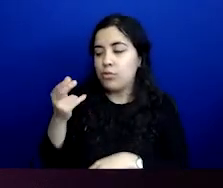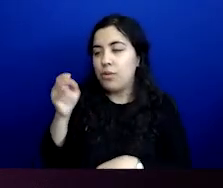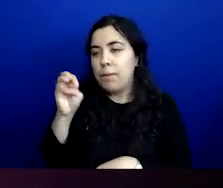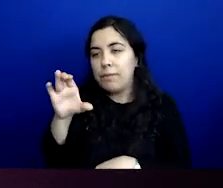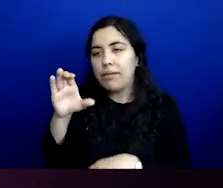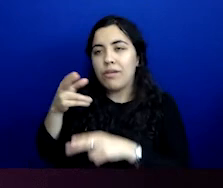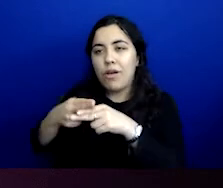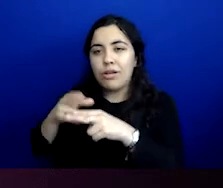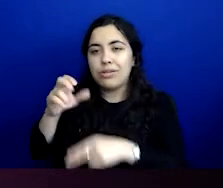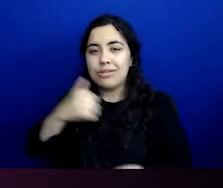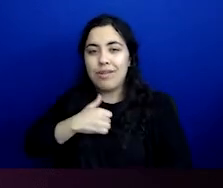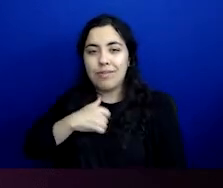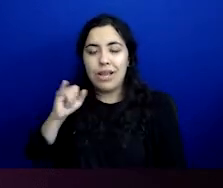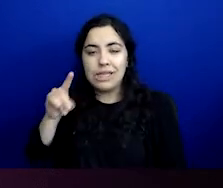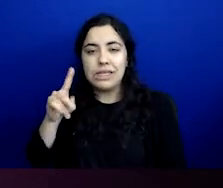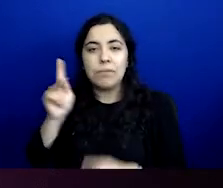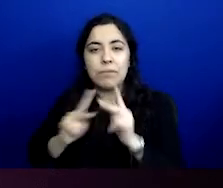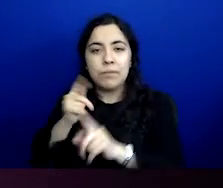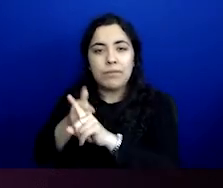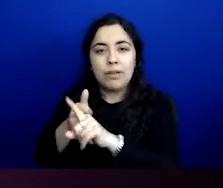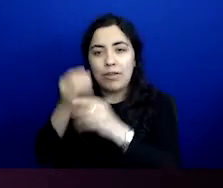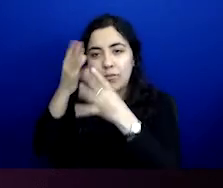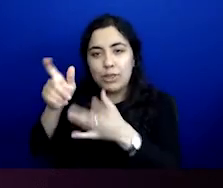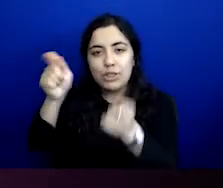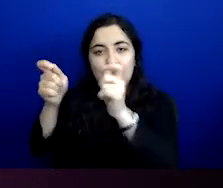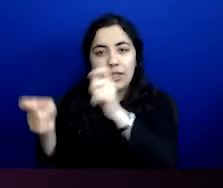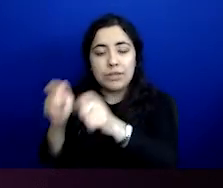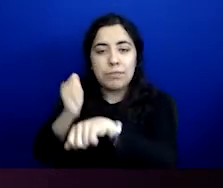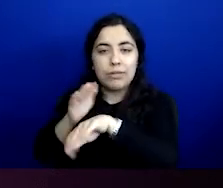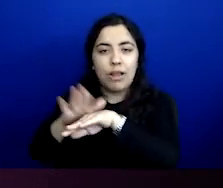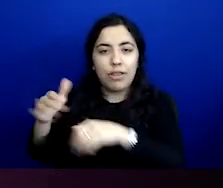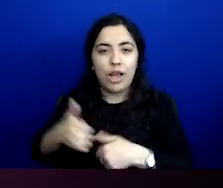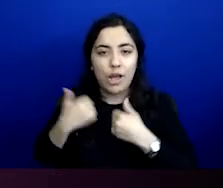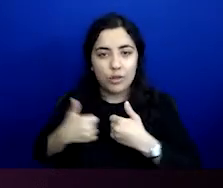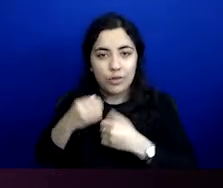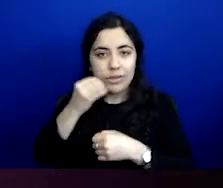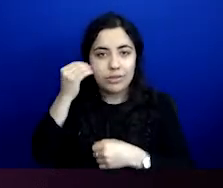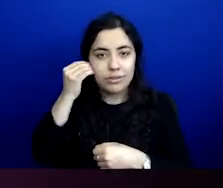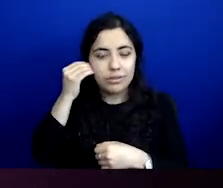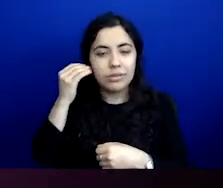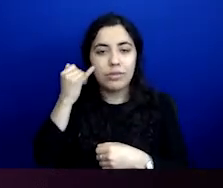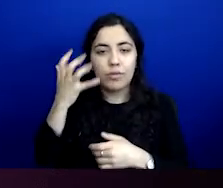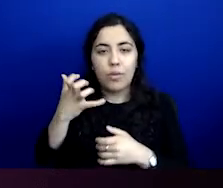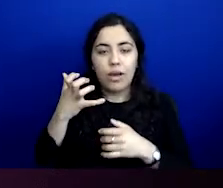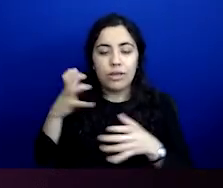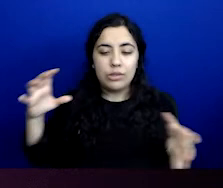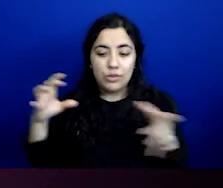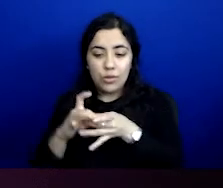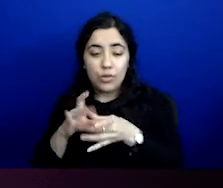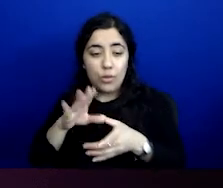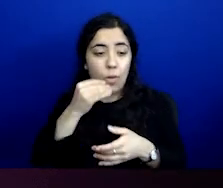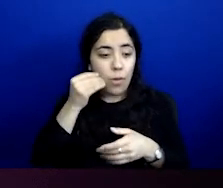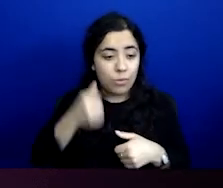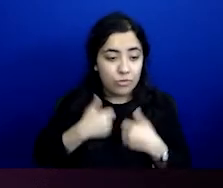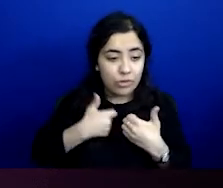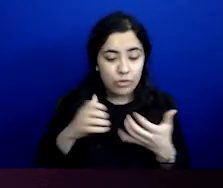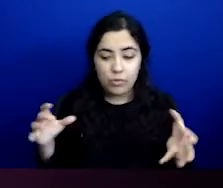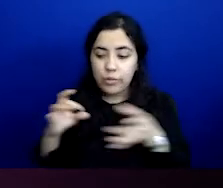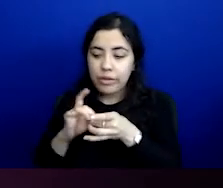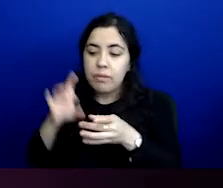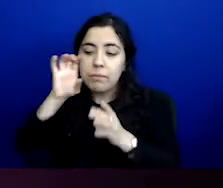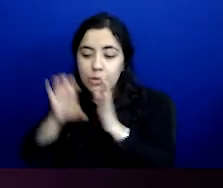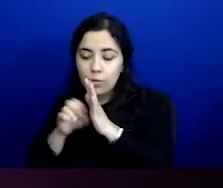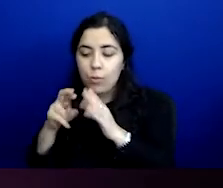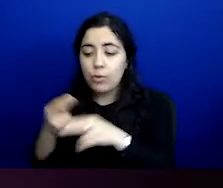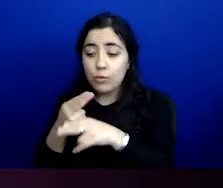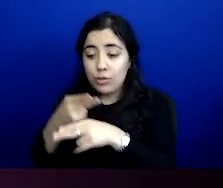kind of change information based on their address. So if you want to associate your address with a profile picture or some type of username, you can